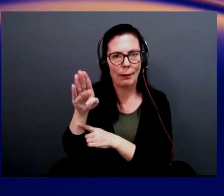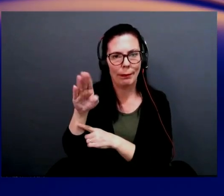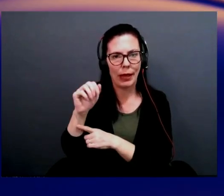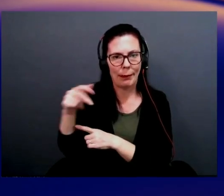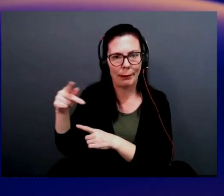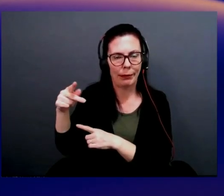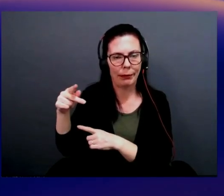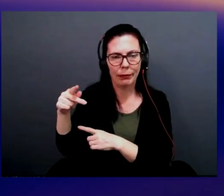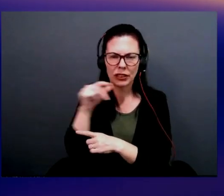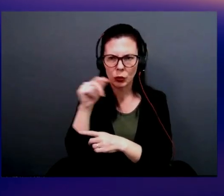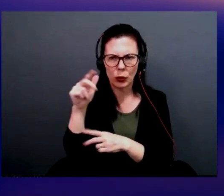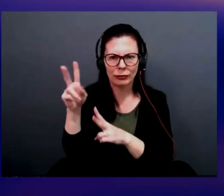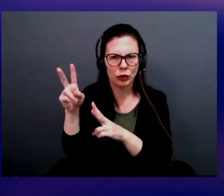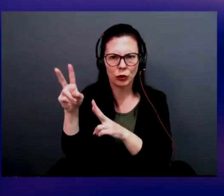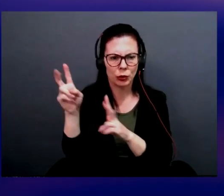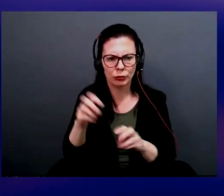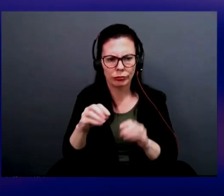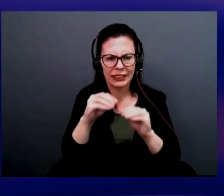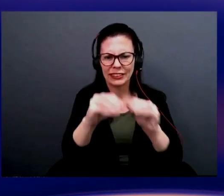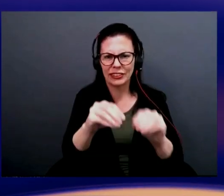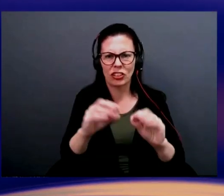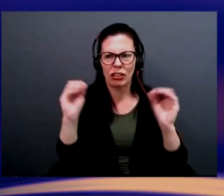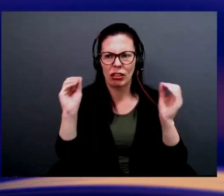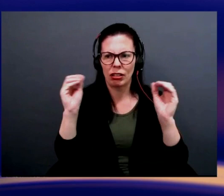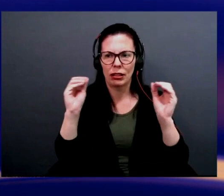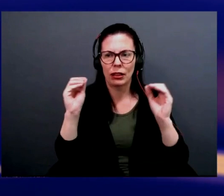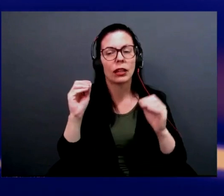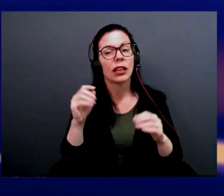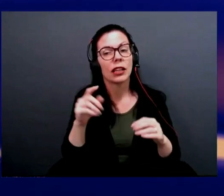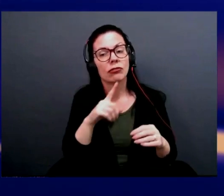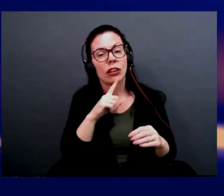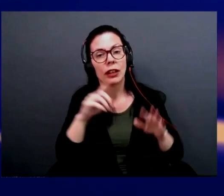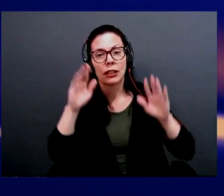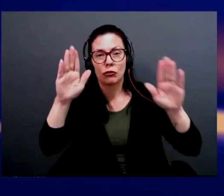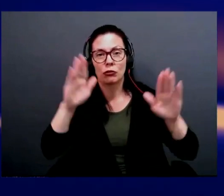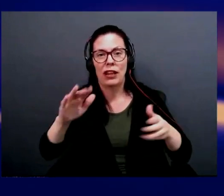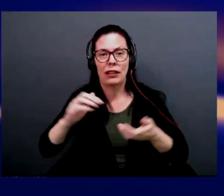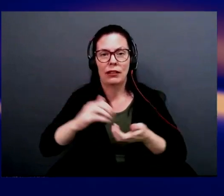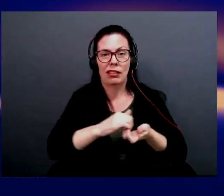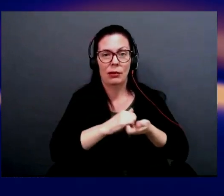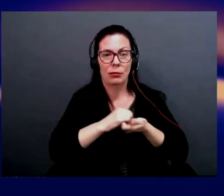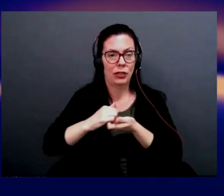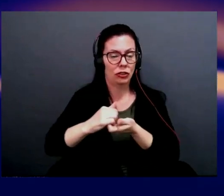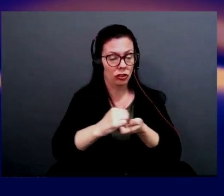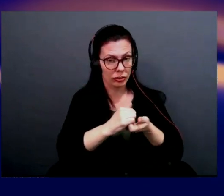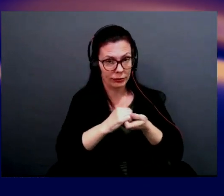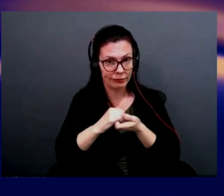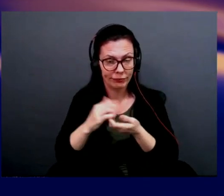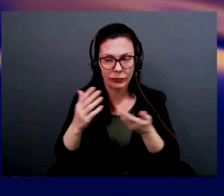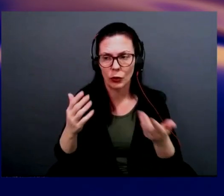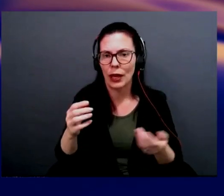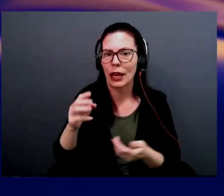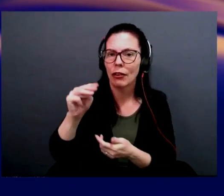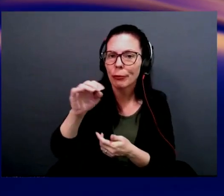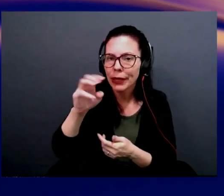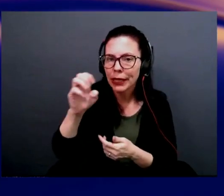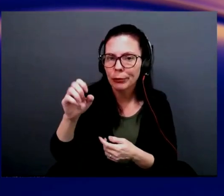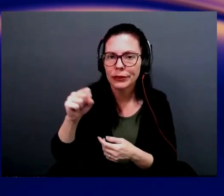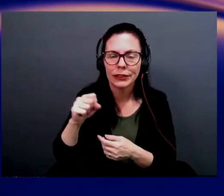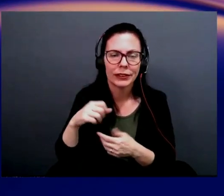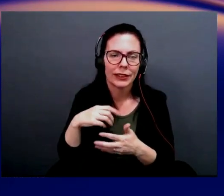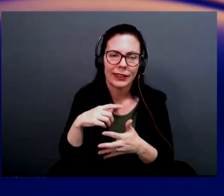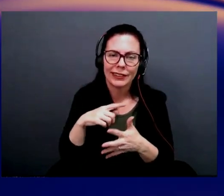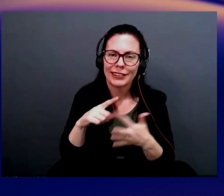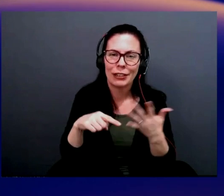need to install anything, and it really has great like collaboration. Like there's all memes and stuff like that of like all these little